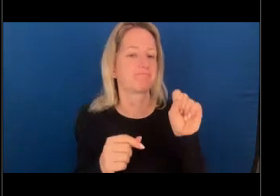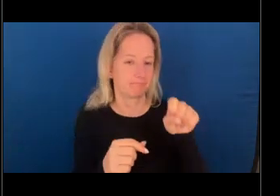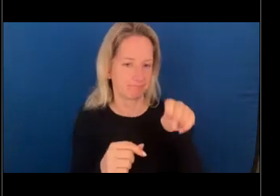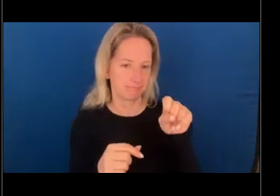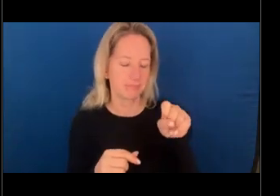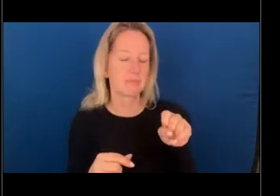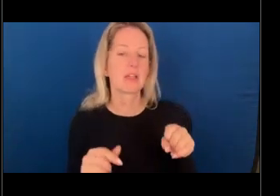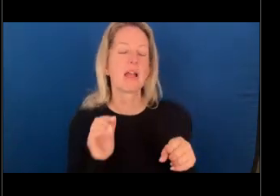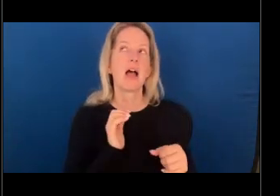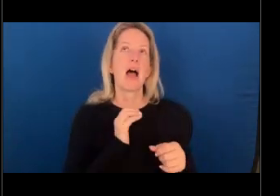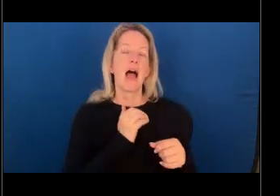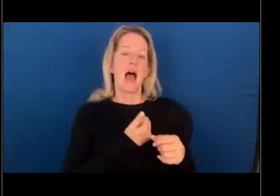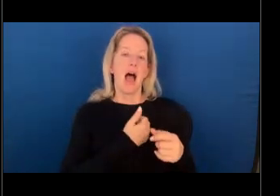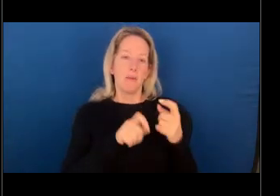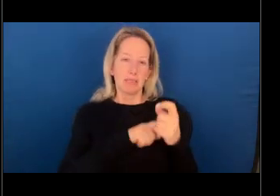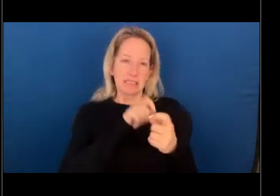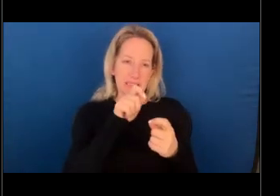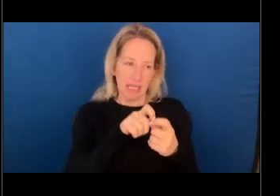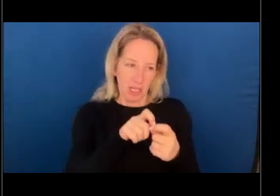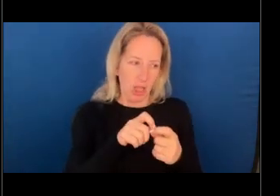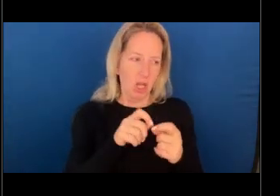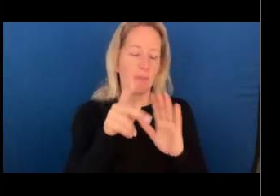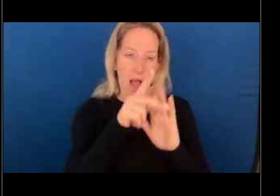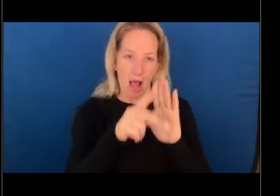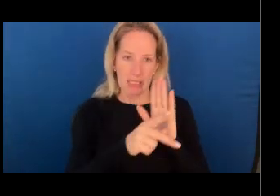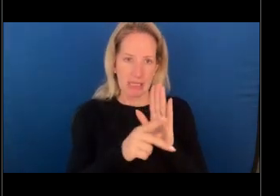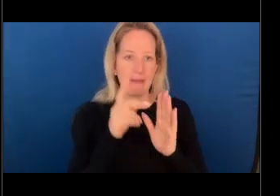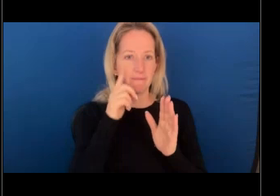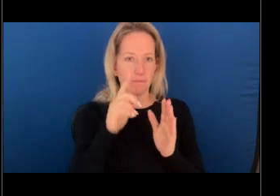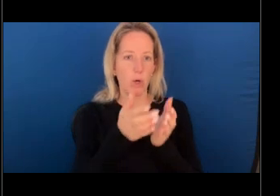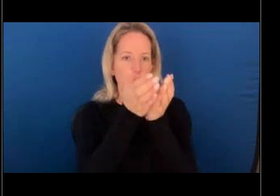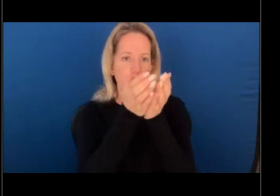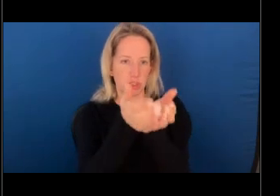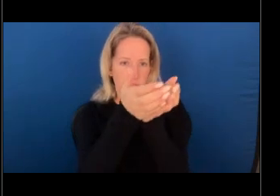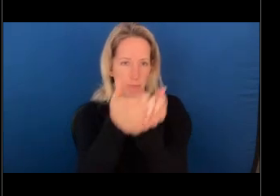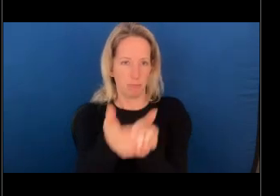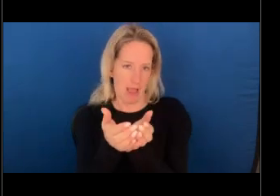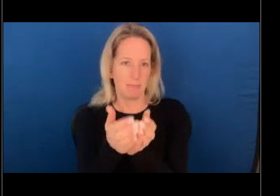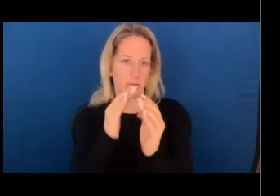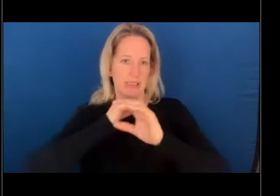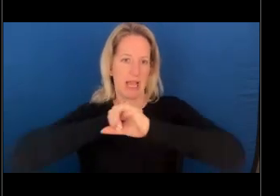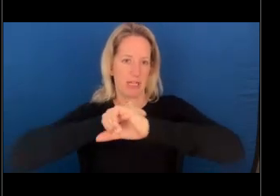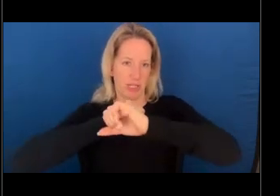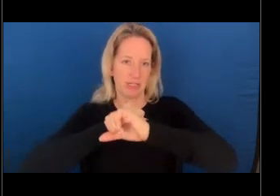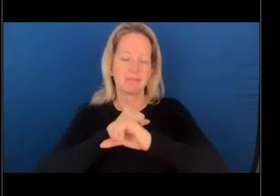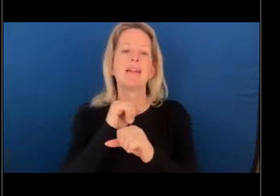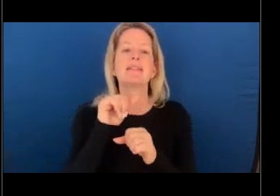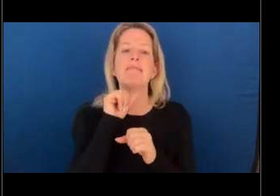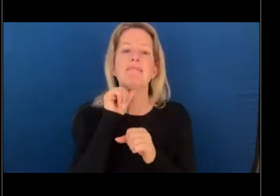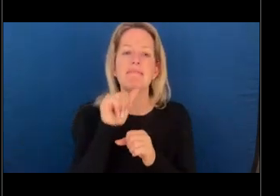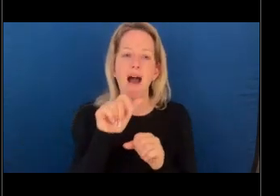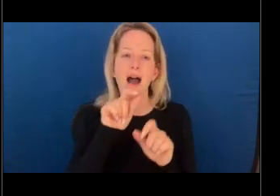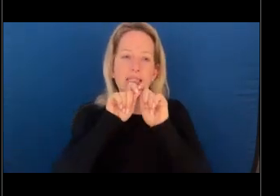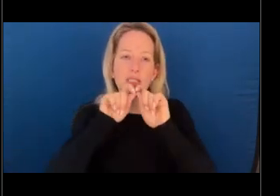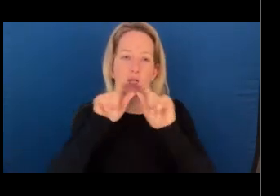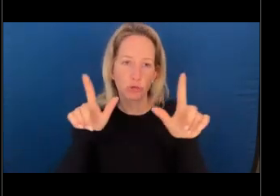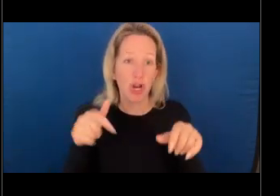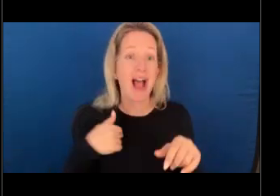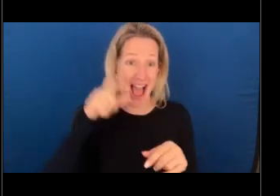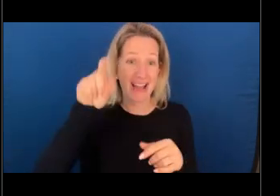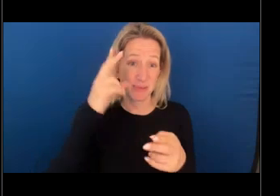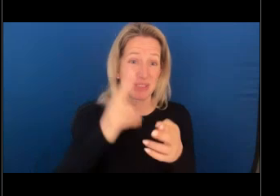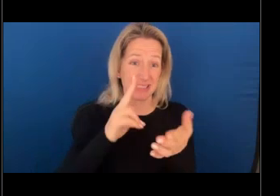particular, the policy for shipwreck protection has been non-disclosure. In fact, I had to sign an NDA before I was allowed to do any research